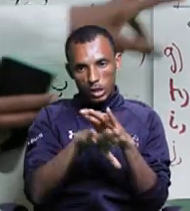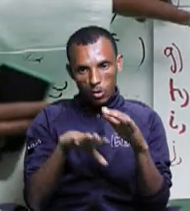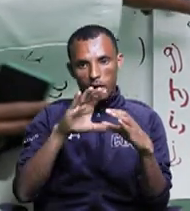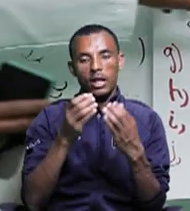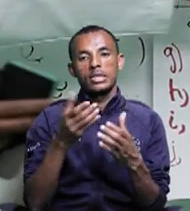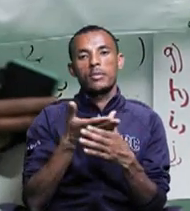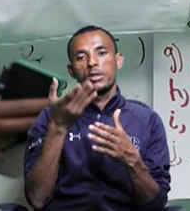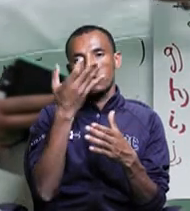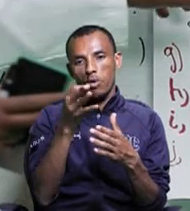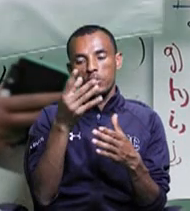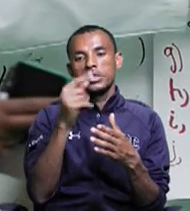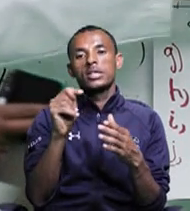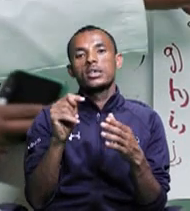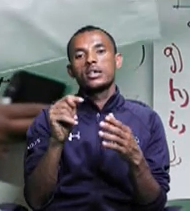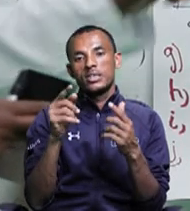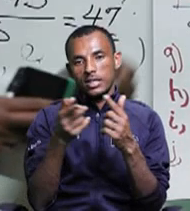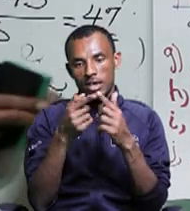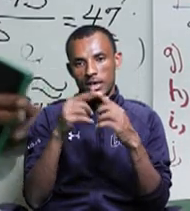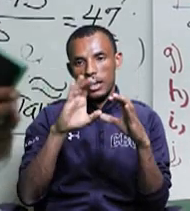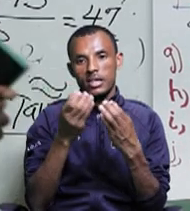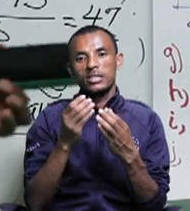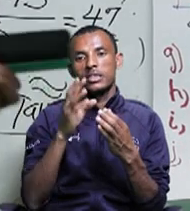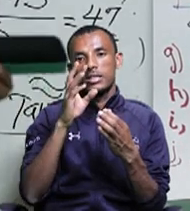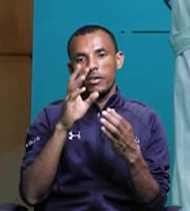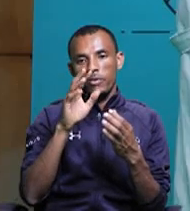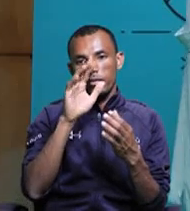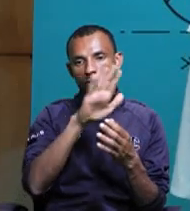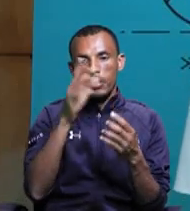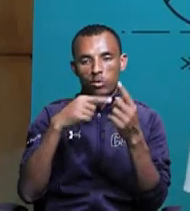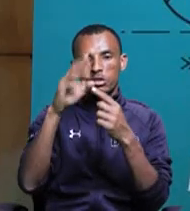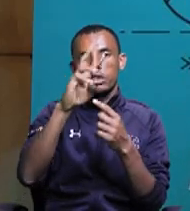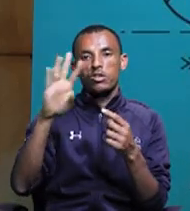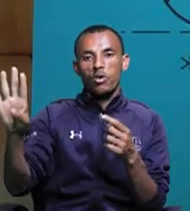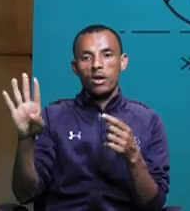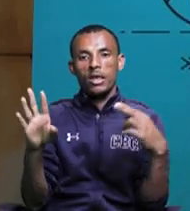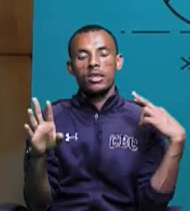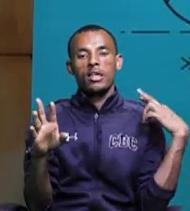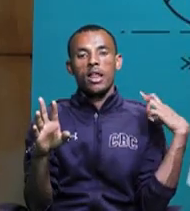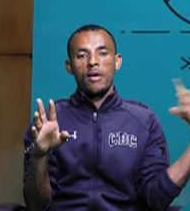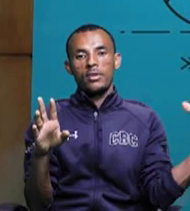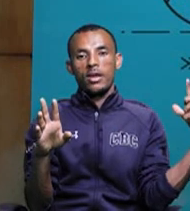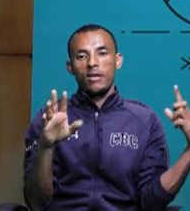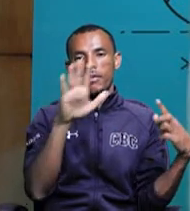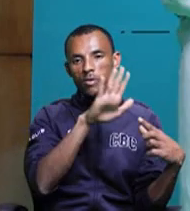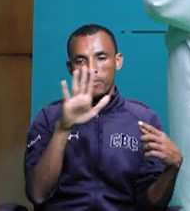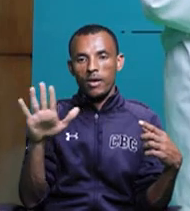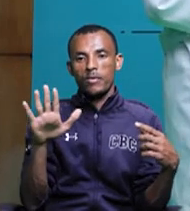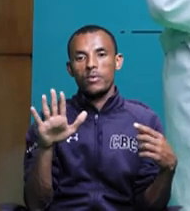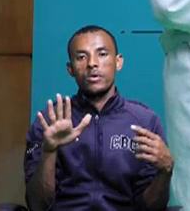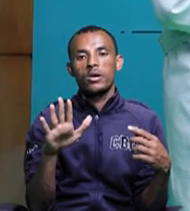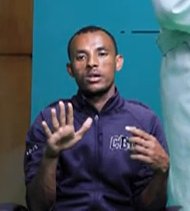second class, it was from 55 to 64. So the left side, 55, it will